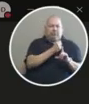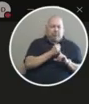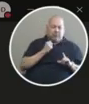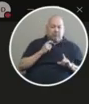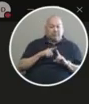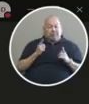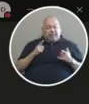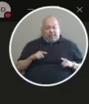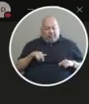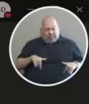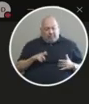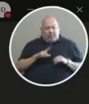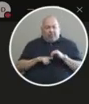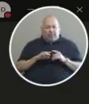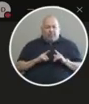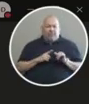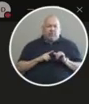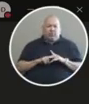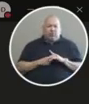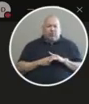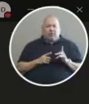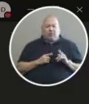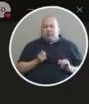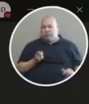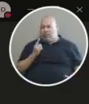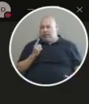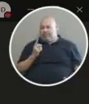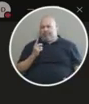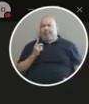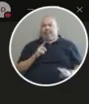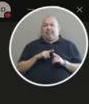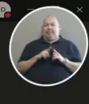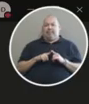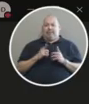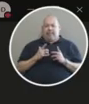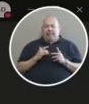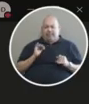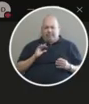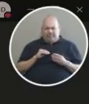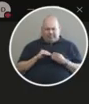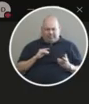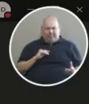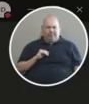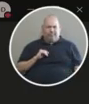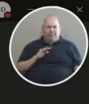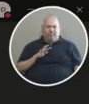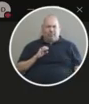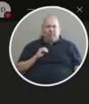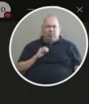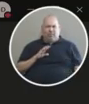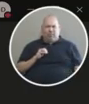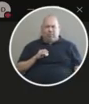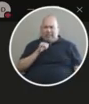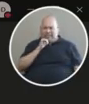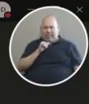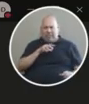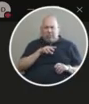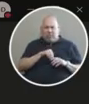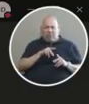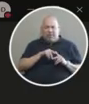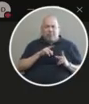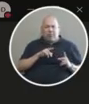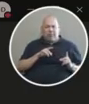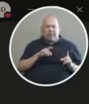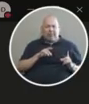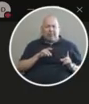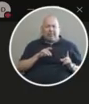Paso. I mean, it started off with just one case, and then now, I mean, it's already up to 40, and that's not even including the